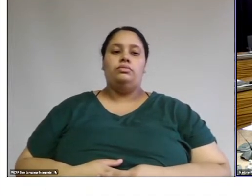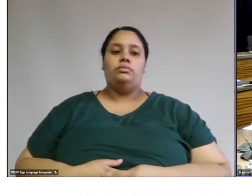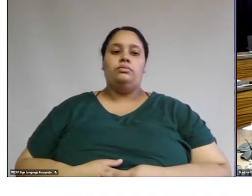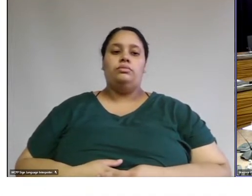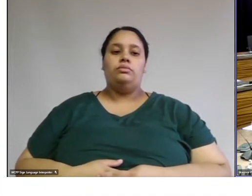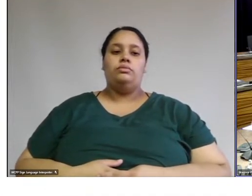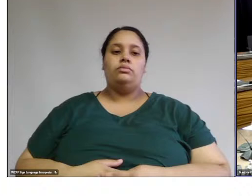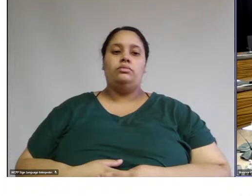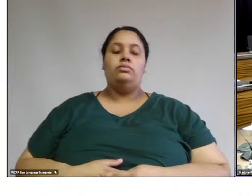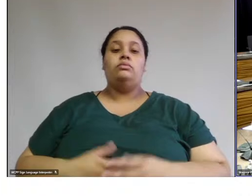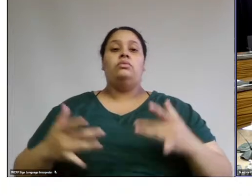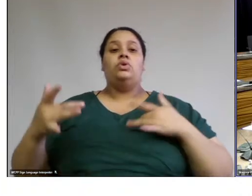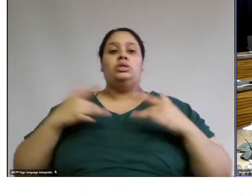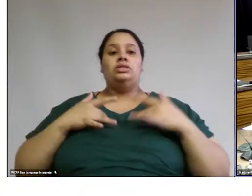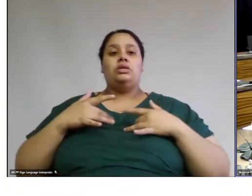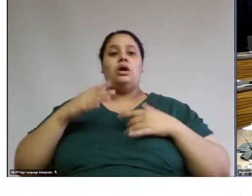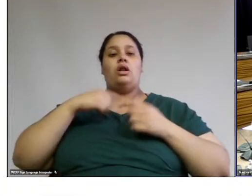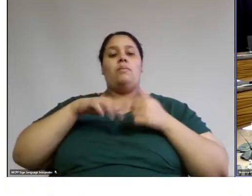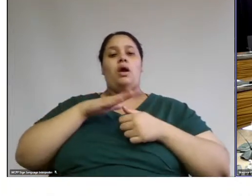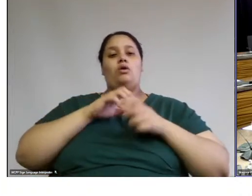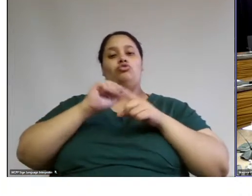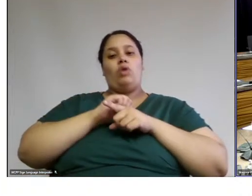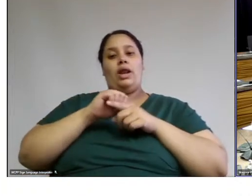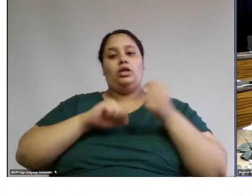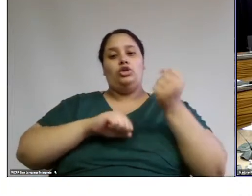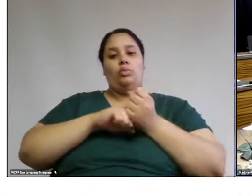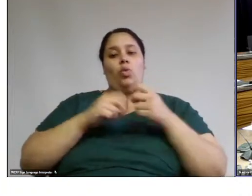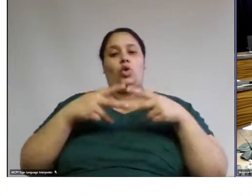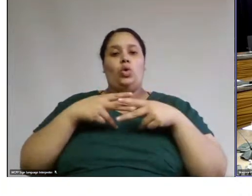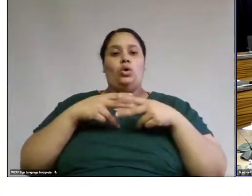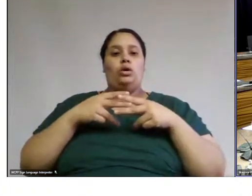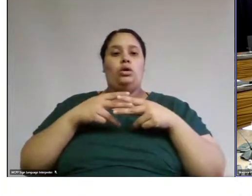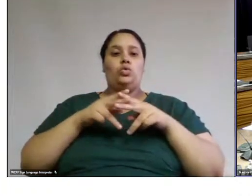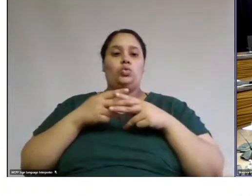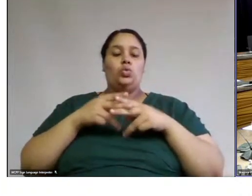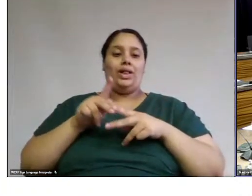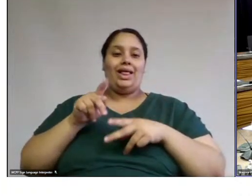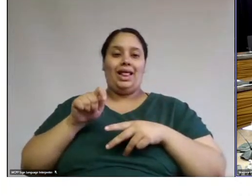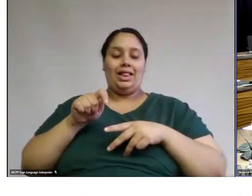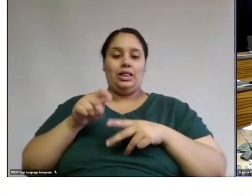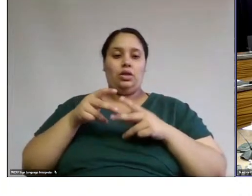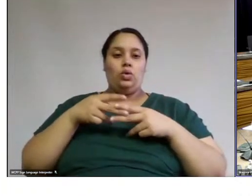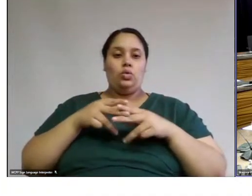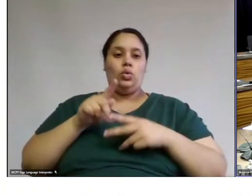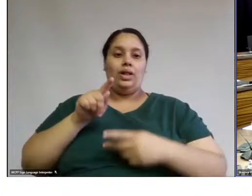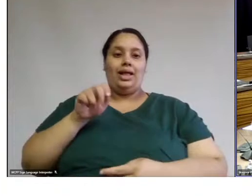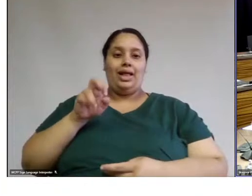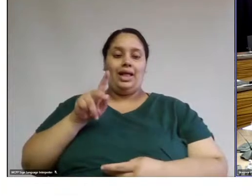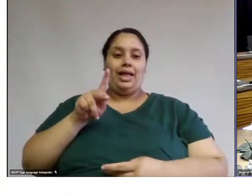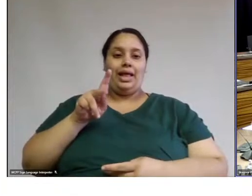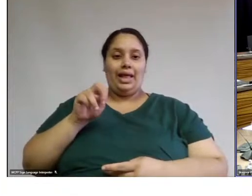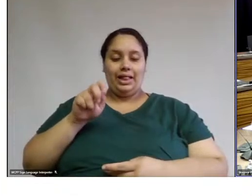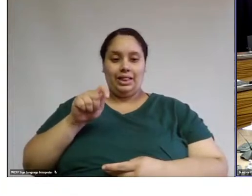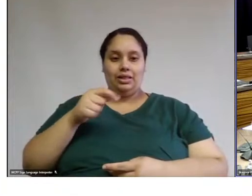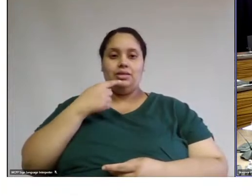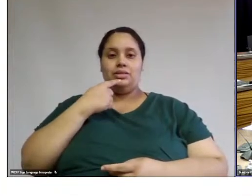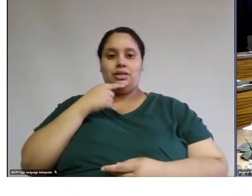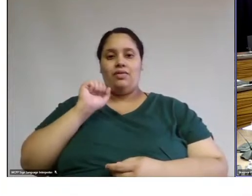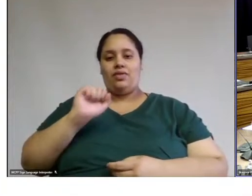learner training and support materials and or the toolkits, which we refer to as a rollover